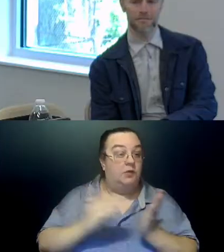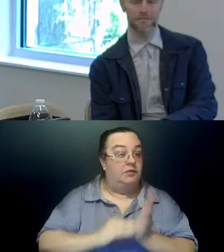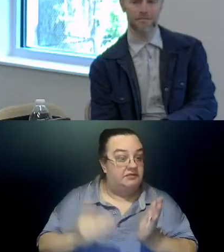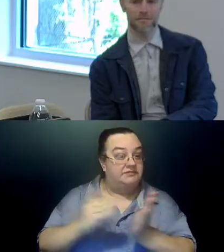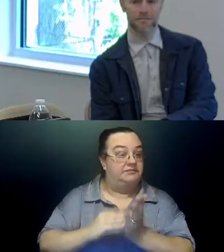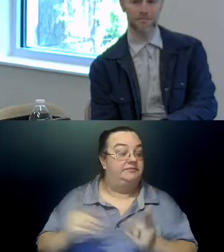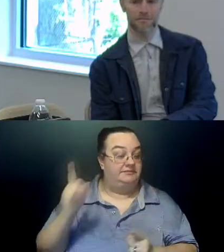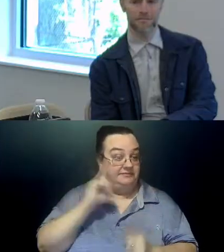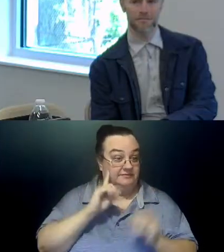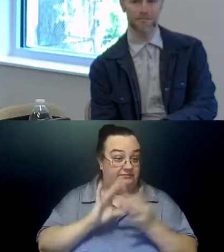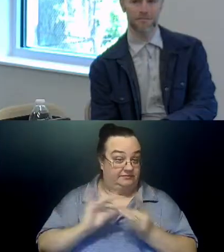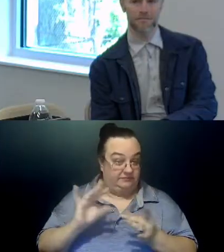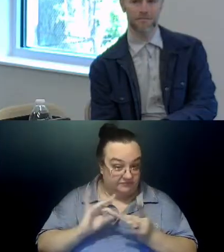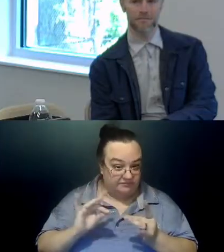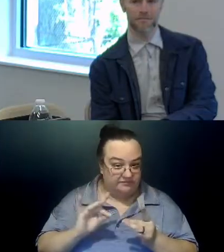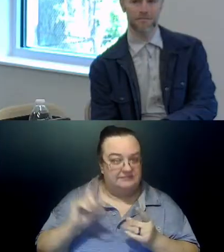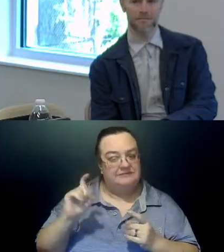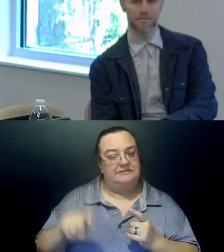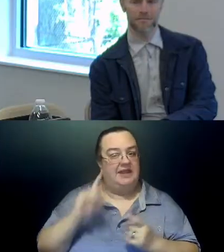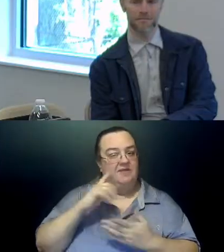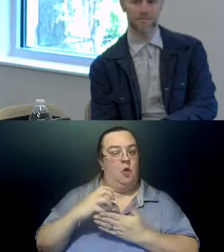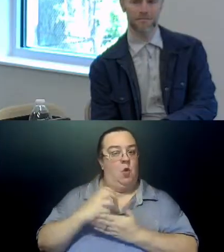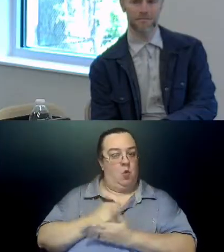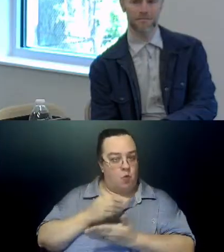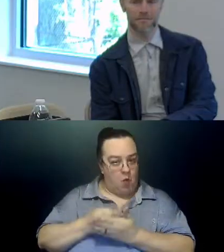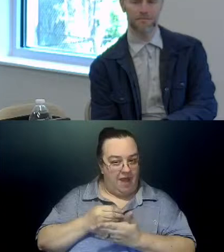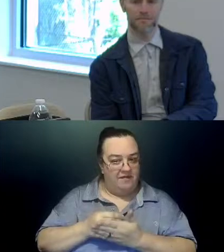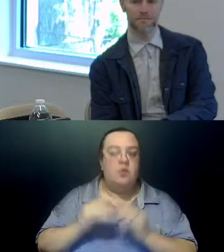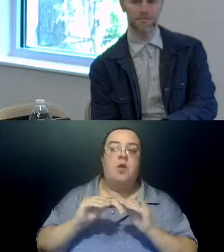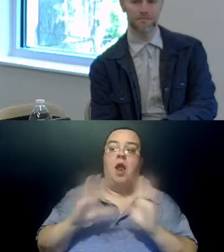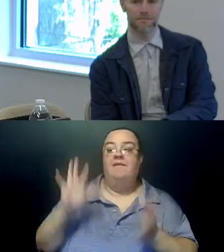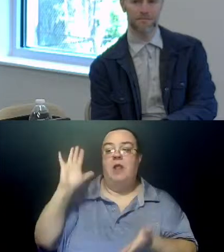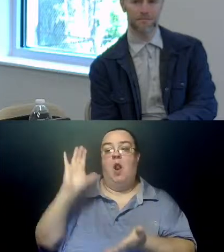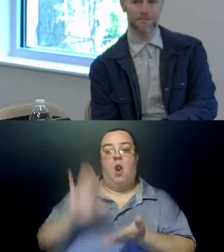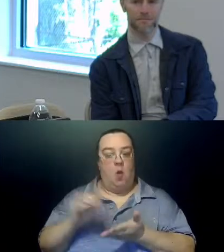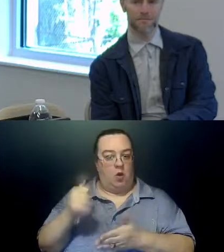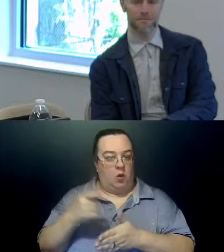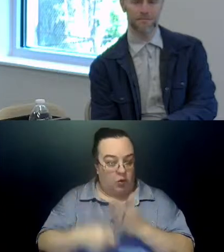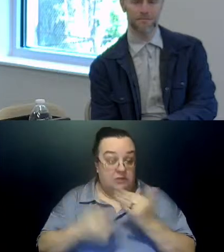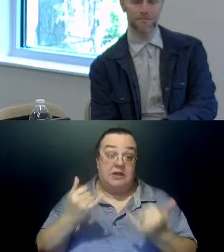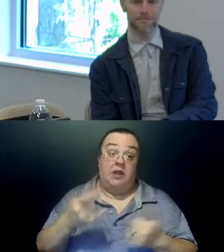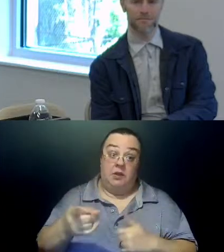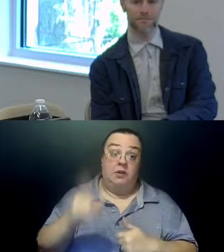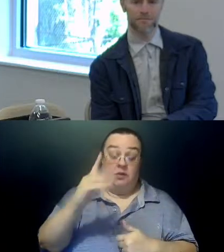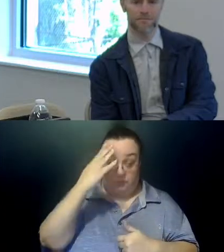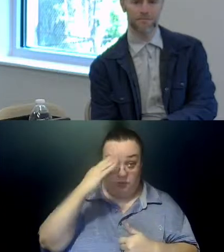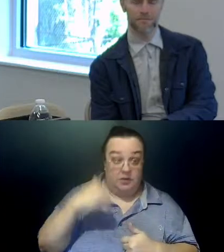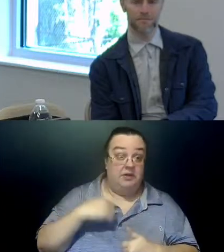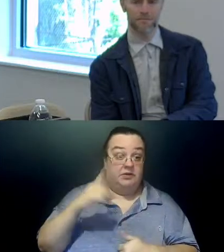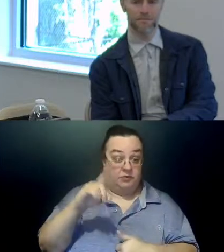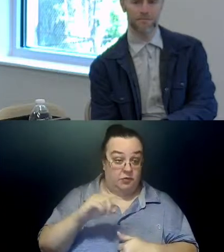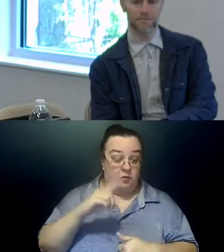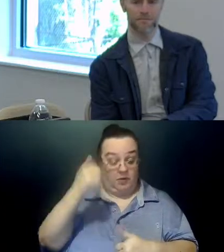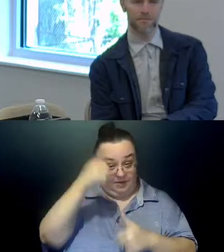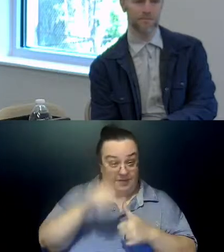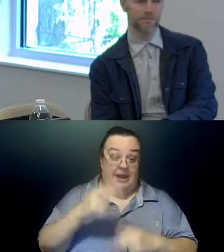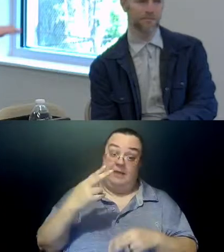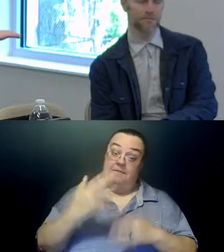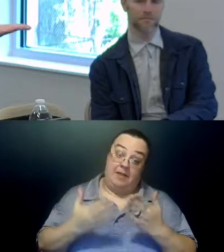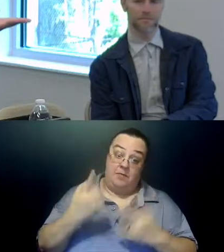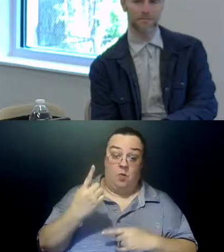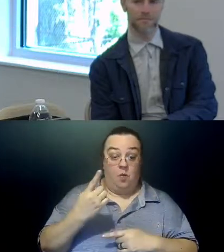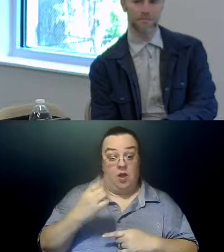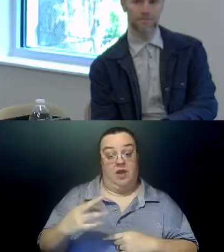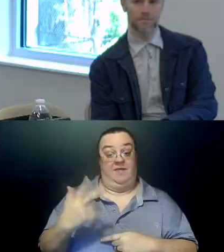there's a need for revenue, and obviously lower cost. Now, I do remember maybe one of 3 people in the audience, and